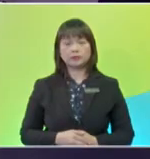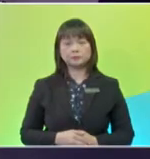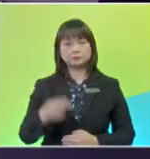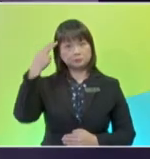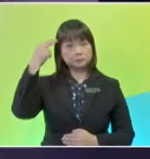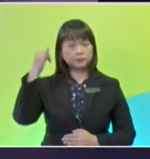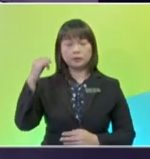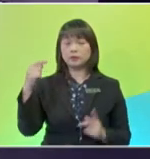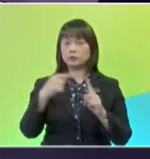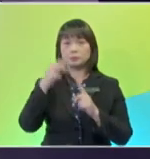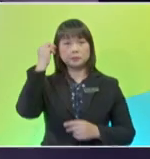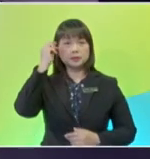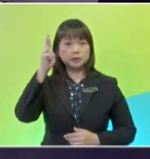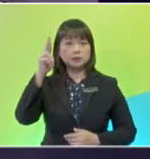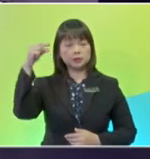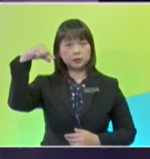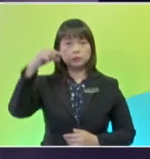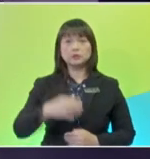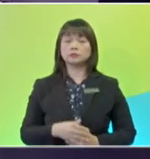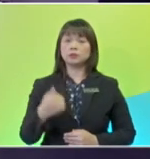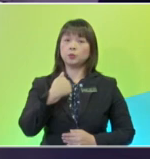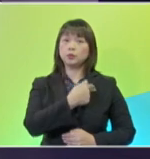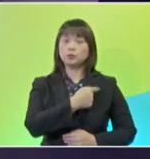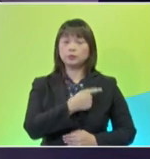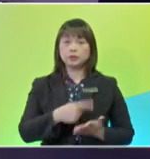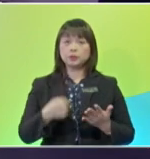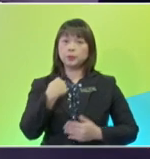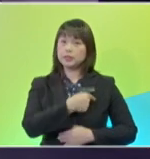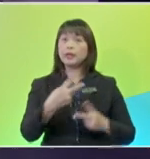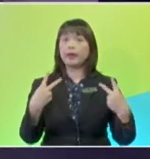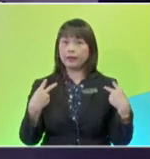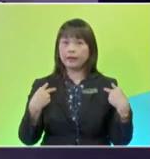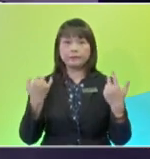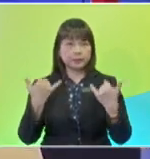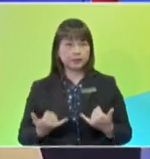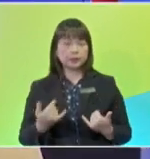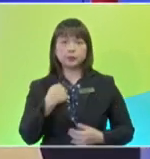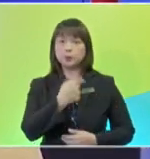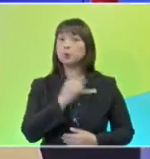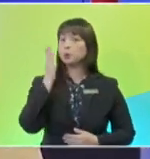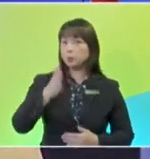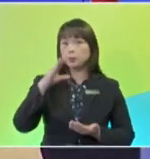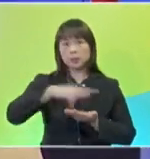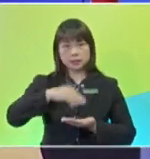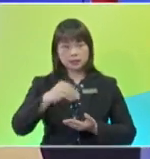Q. And please tell us what we have for this segment. Okay, for this segment, we are going to learn about the phases of the moon. Okay.